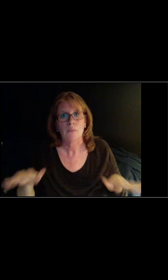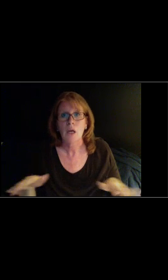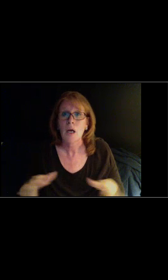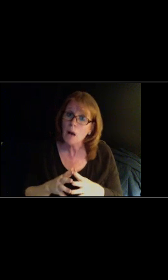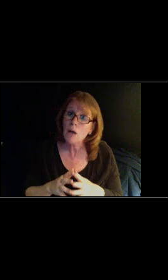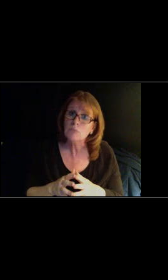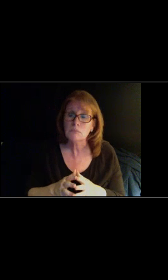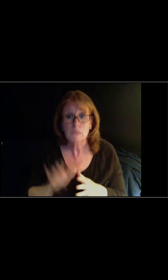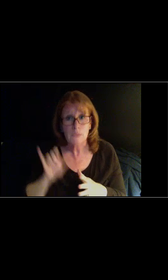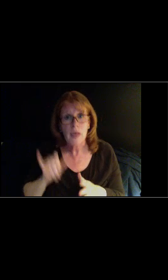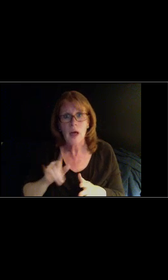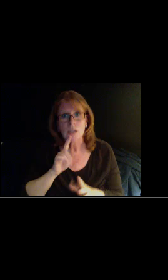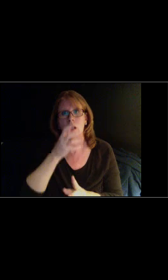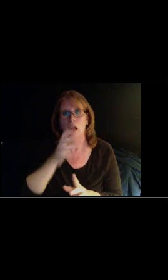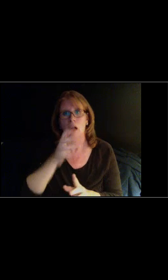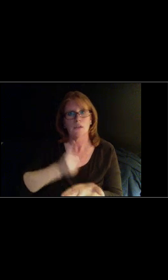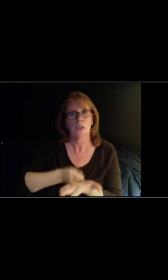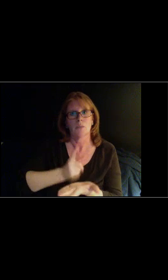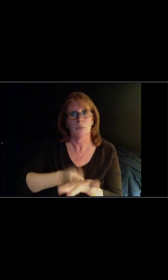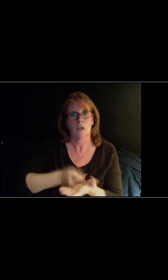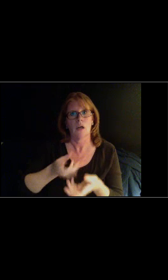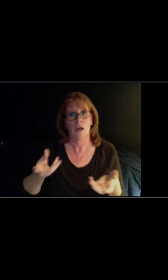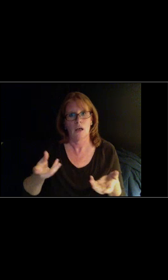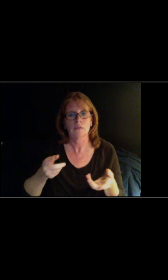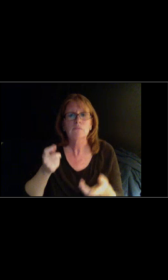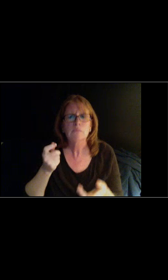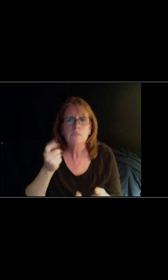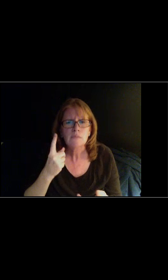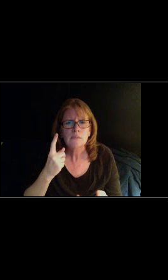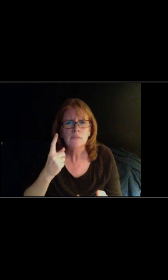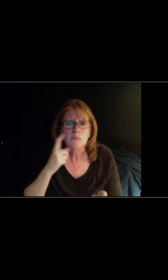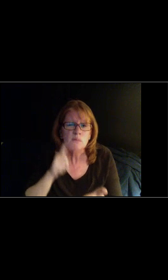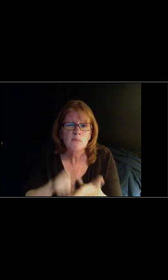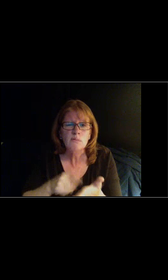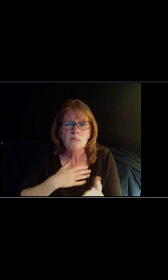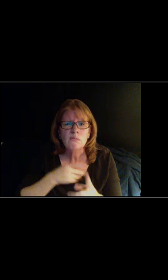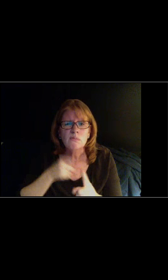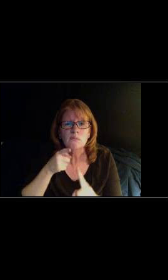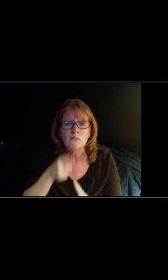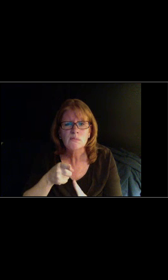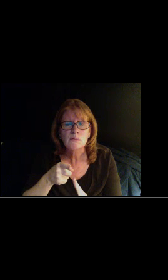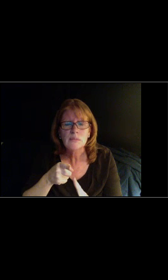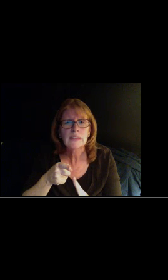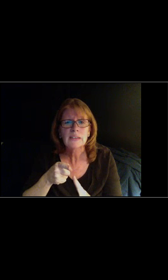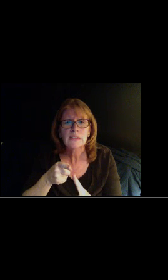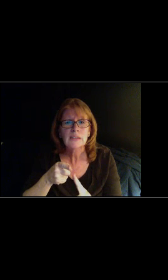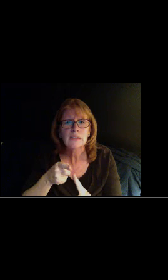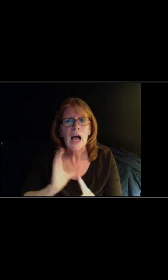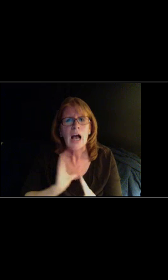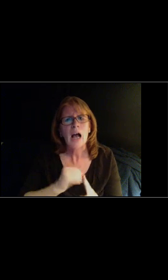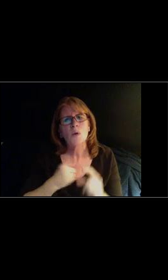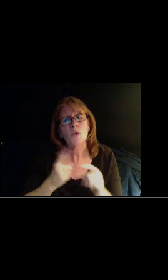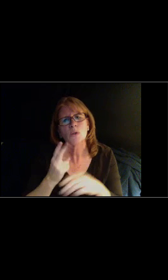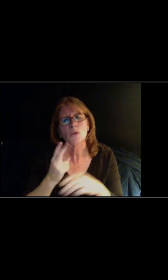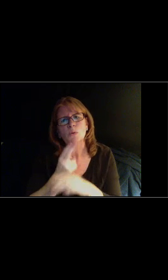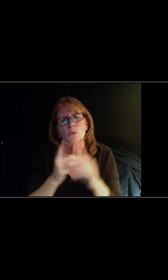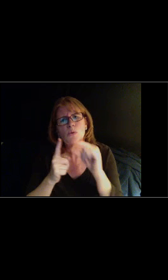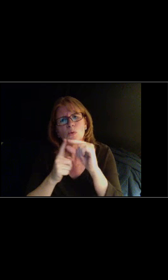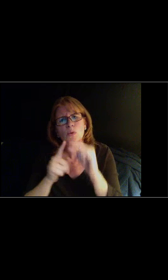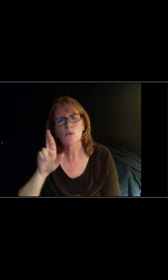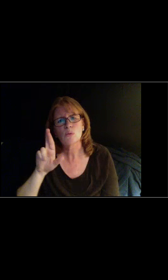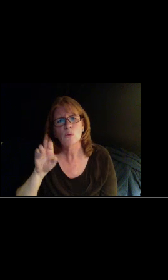No, the issue is the function of the interpreter and how it changes depending on the situation